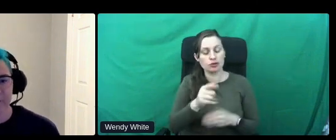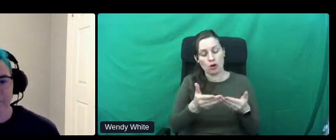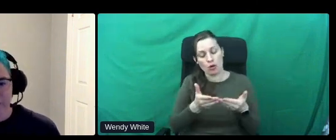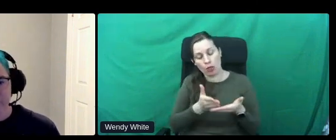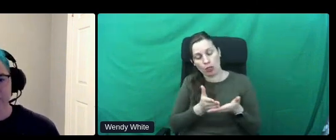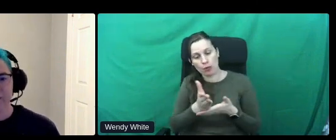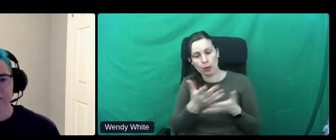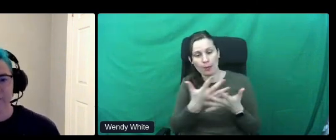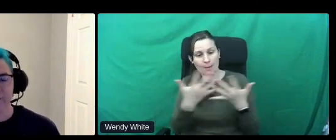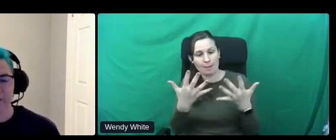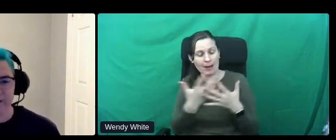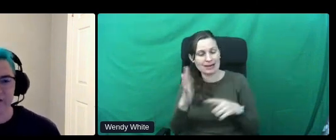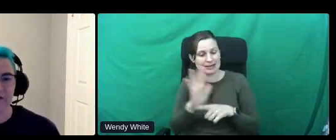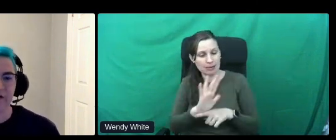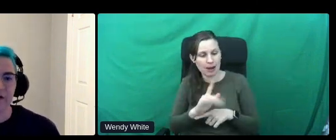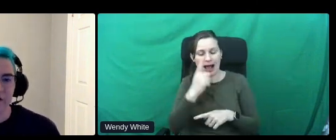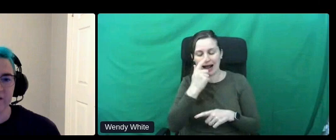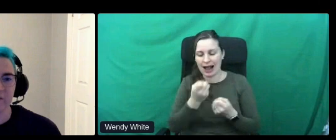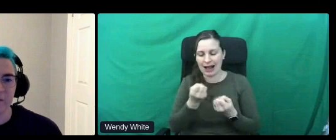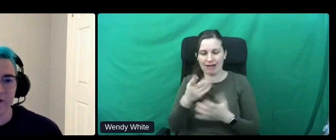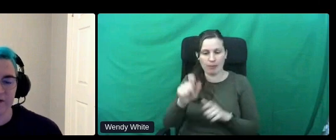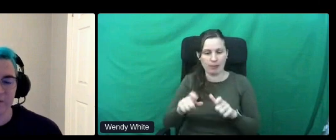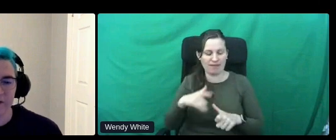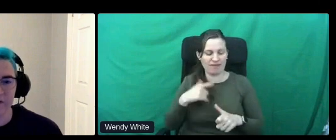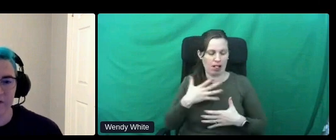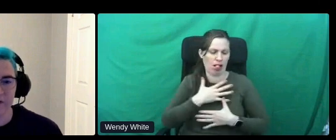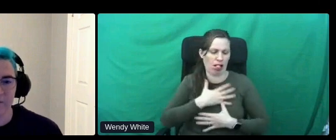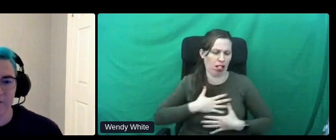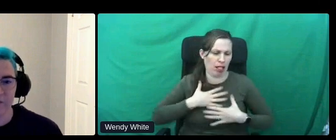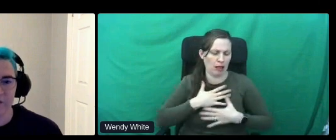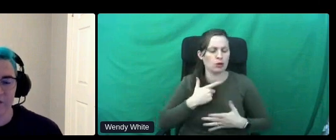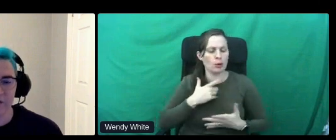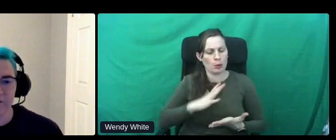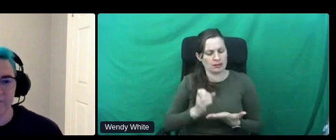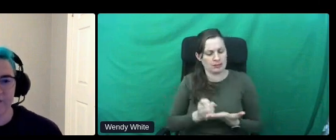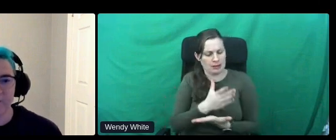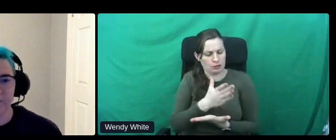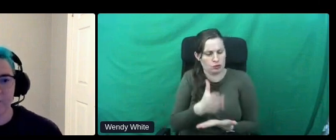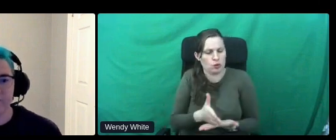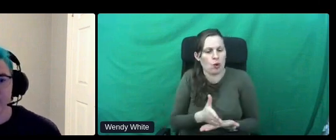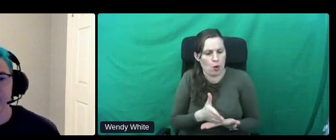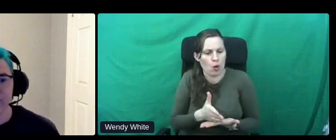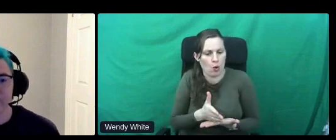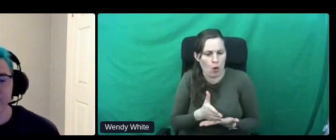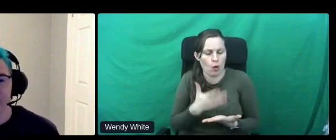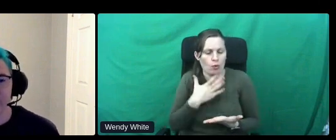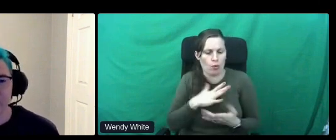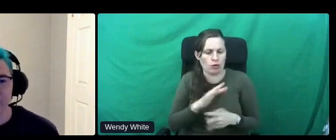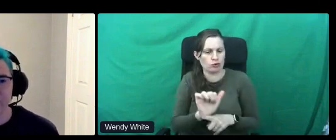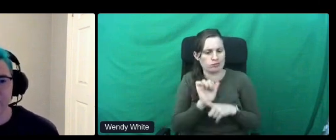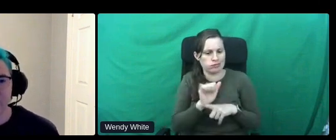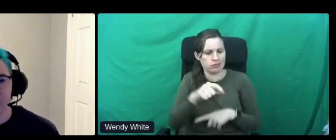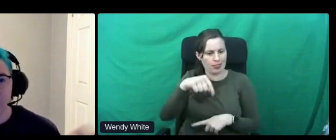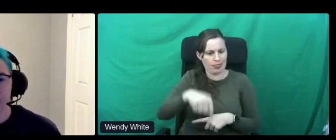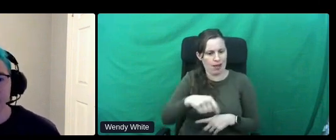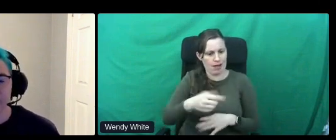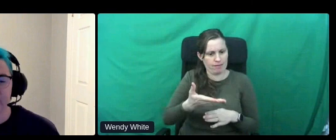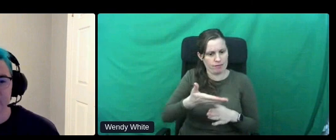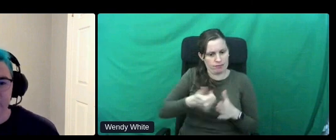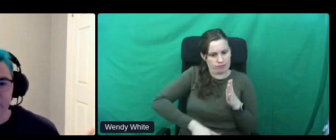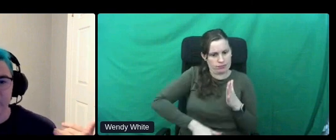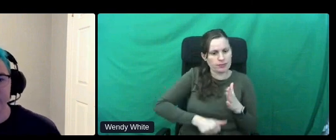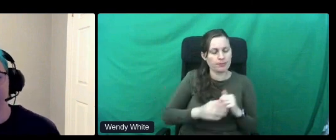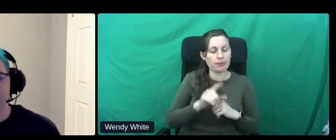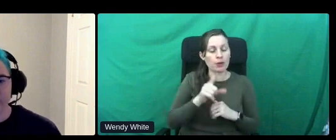this could build and cause people nausea. And so we wanted to make sure that we were preventing that from the very beginning. With the